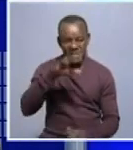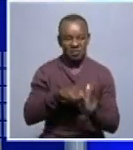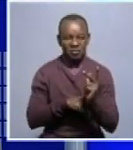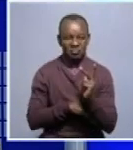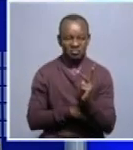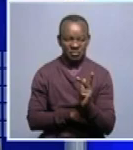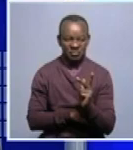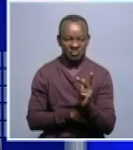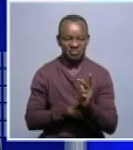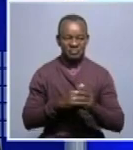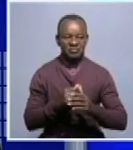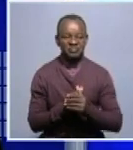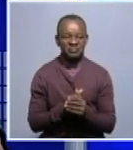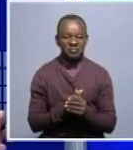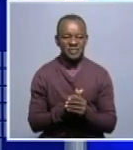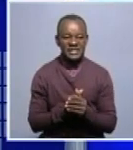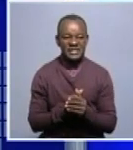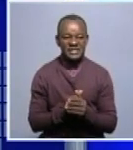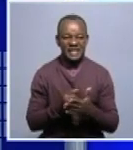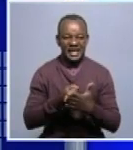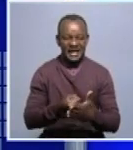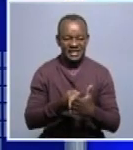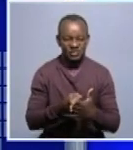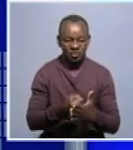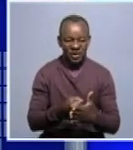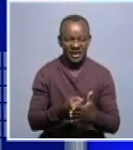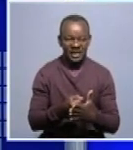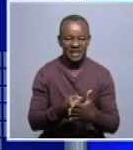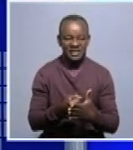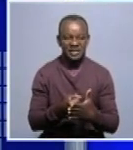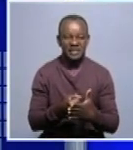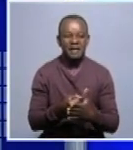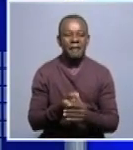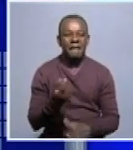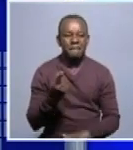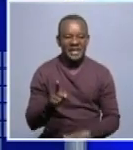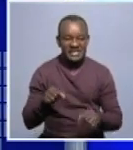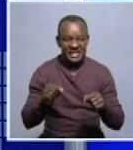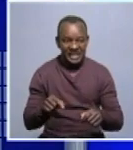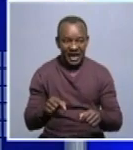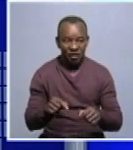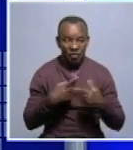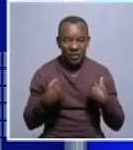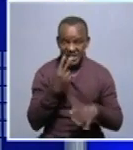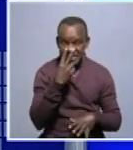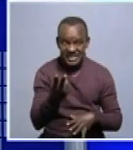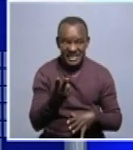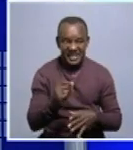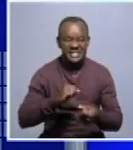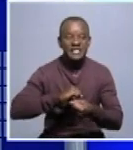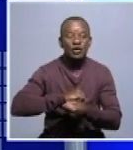that COVID-19 is not doing that to us? Because it seems now that COVID is developing at such a fast rate that it